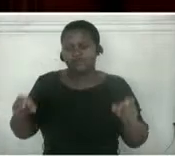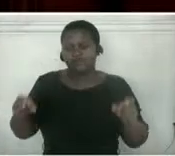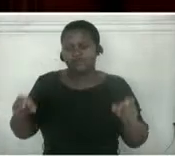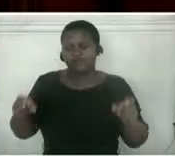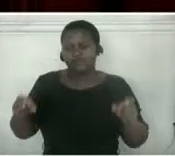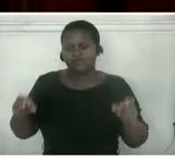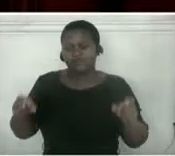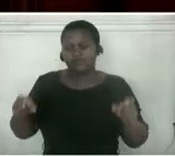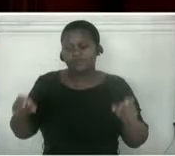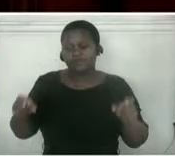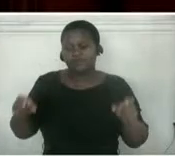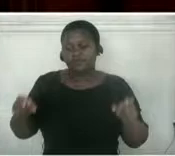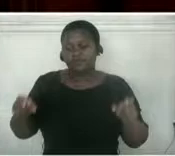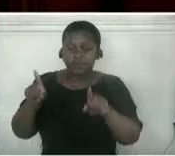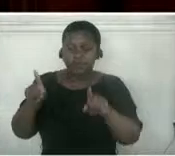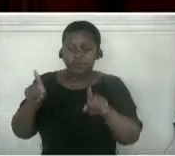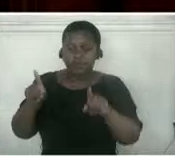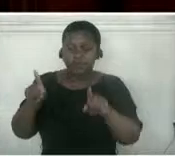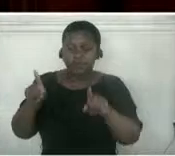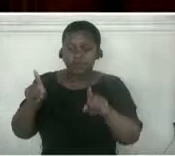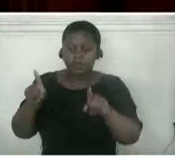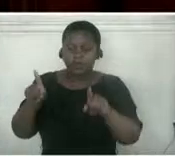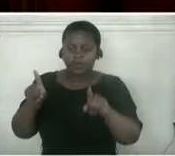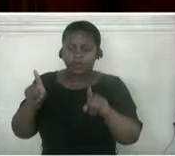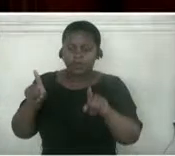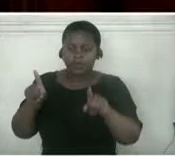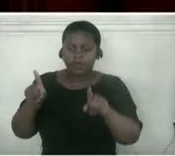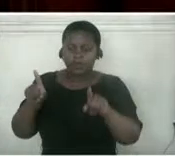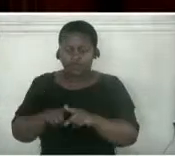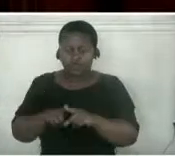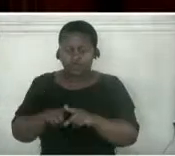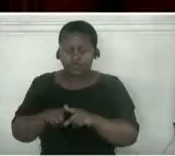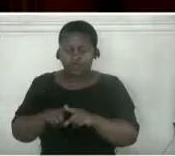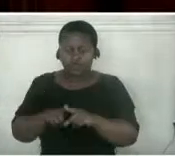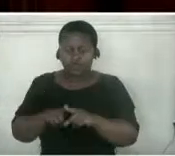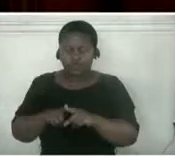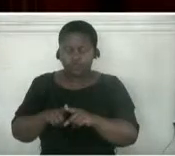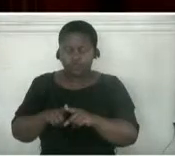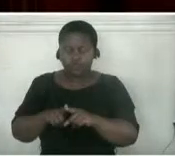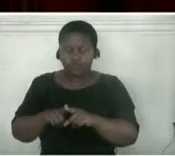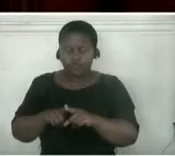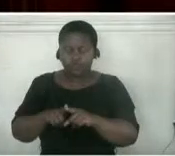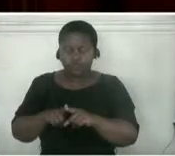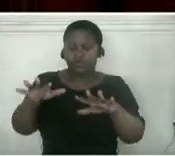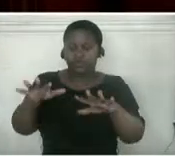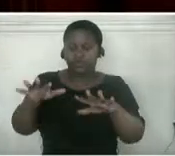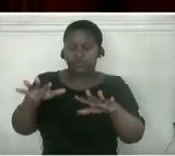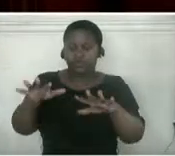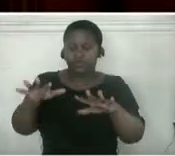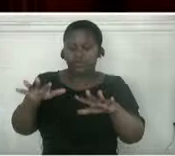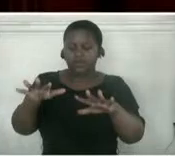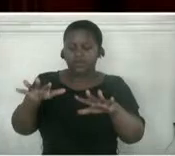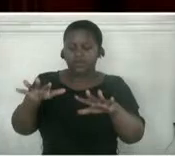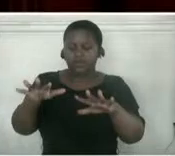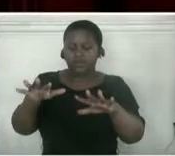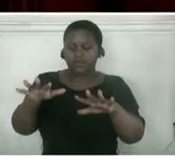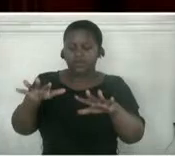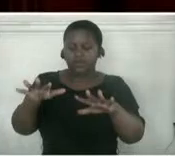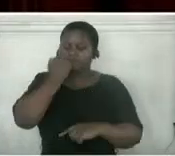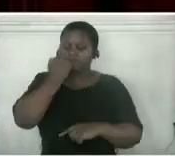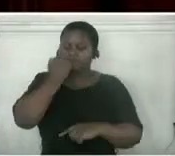the brunt and the devastation of COVID-19. We extend once more our